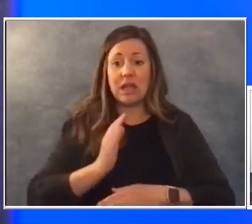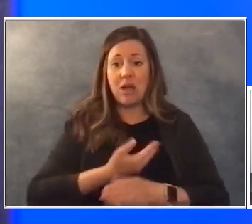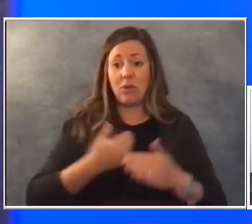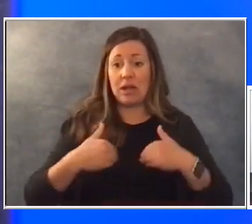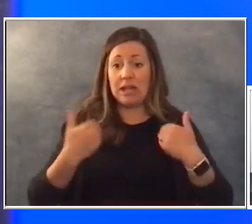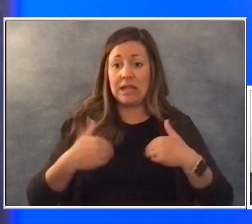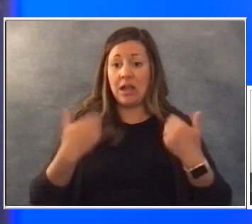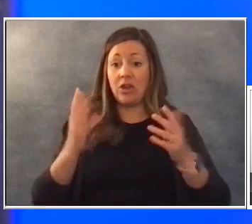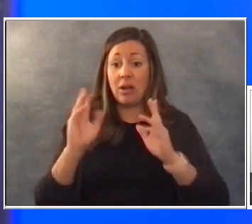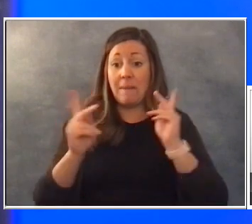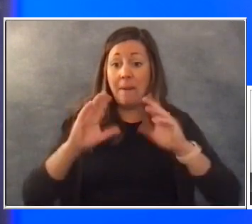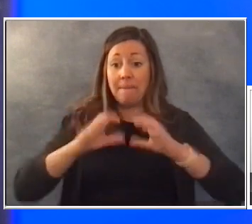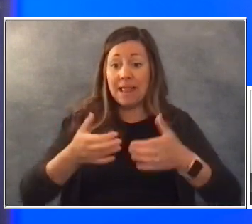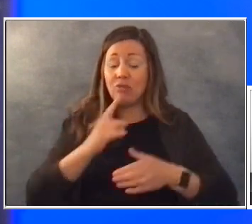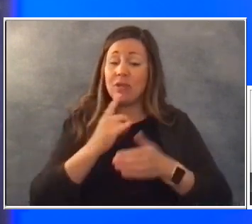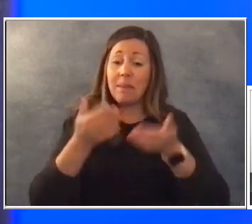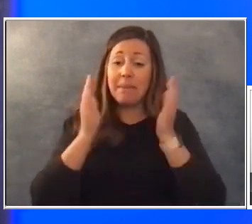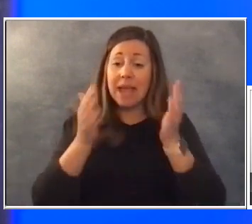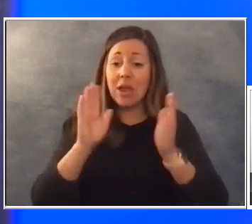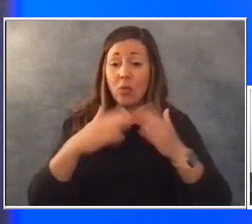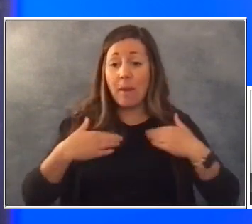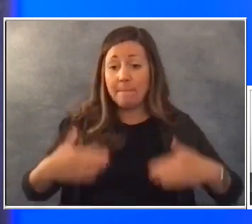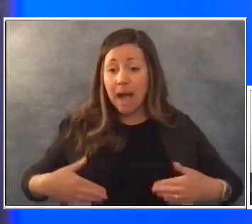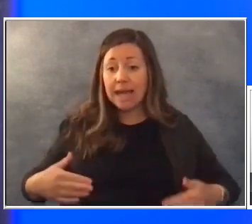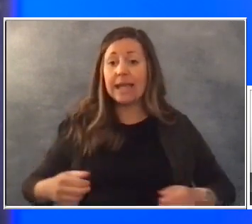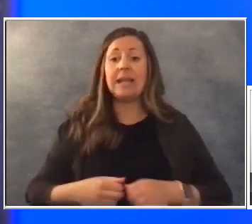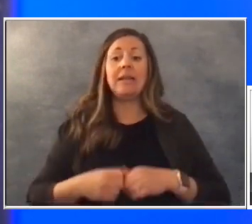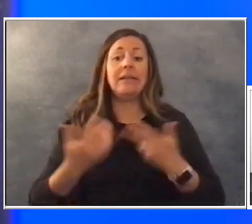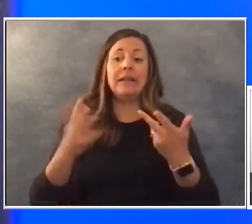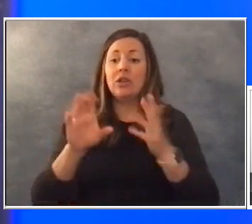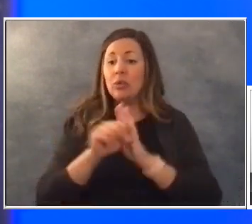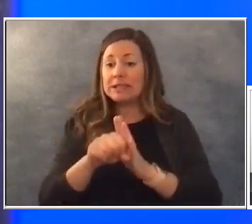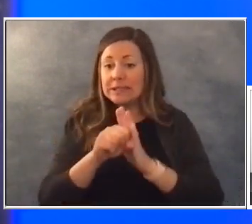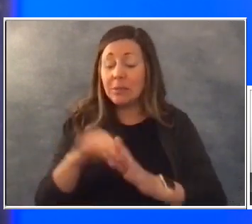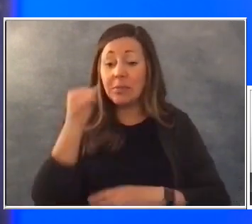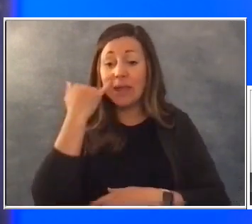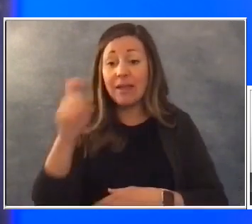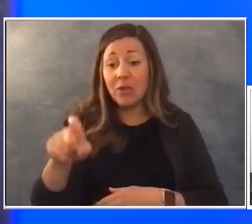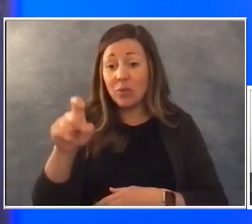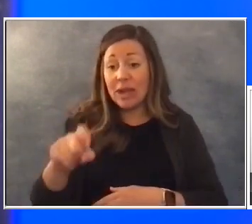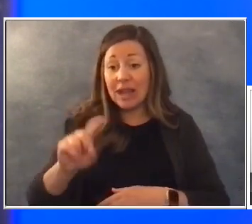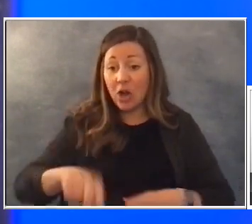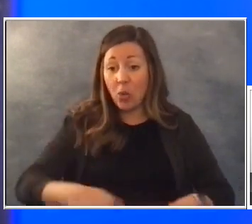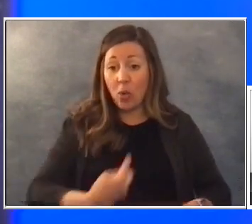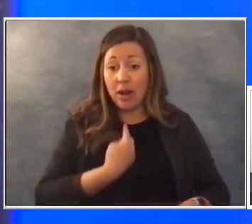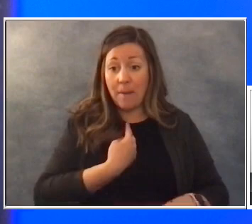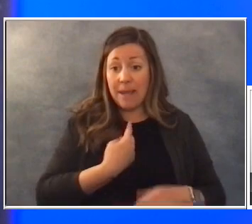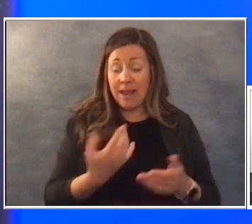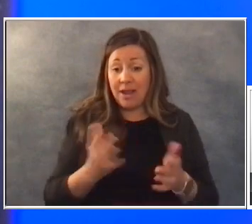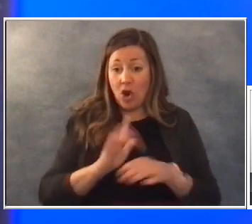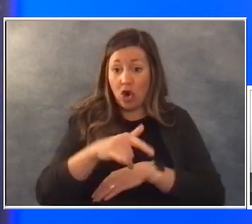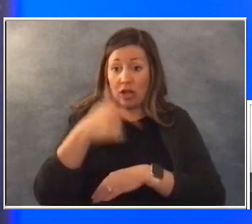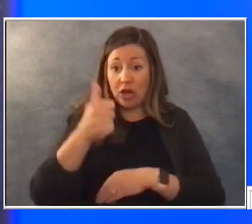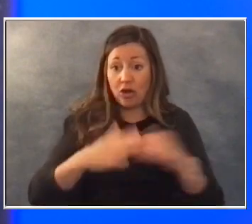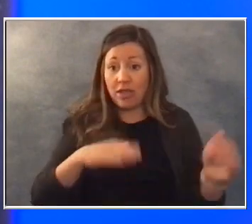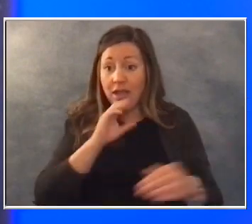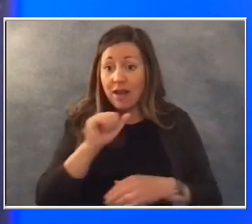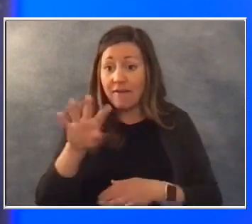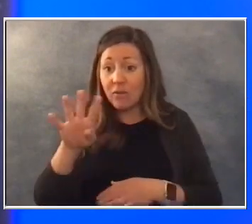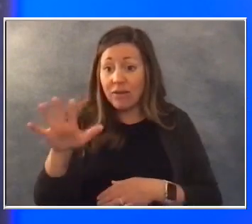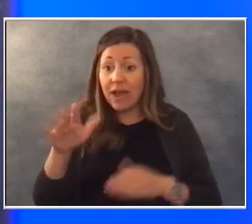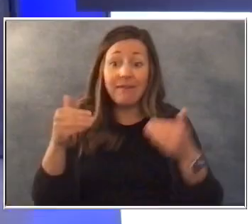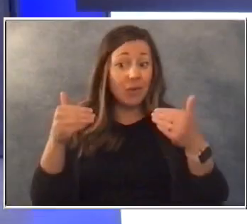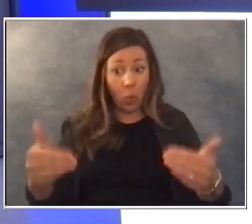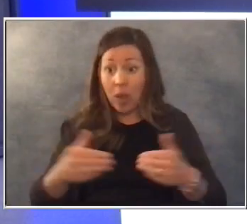pay attention to your body, your symptoms, and if you need a colonoscopy done sooner than 45, then we should go ahead and do it.